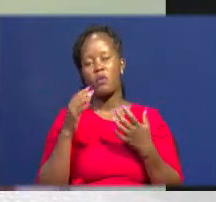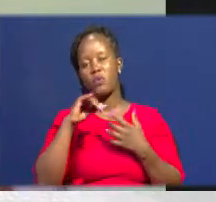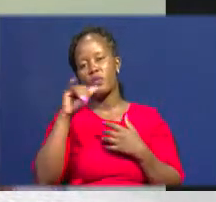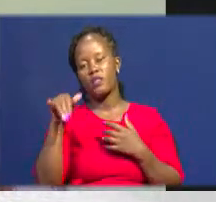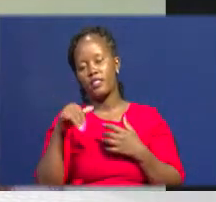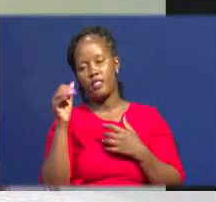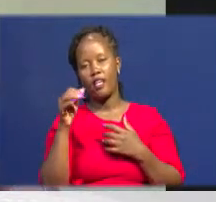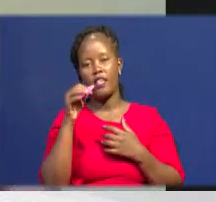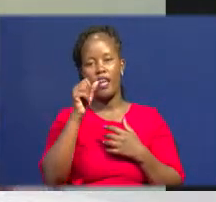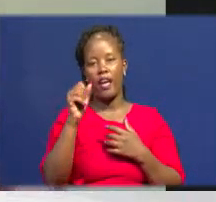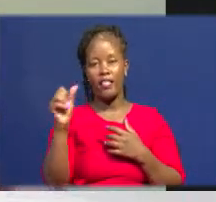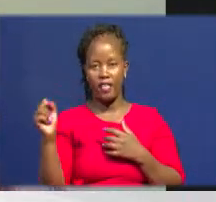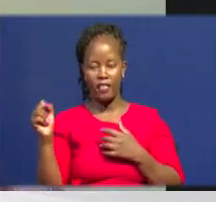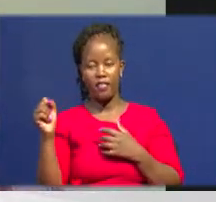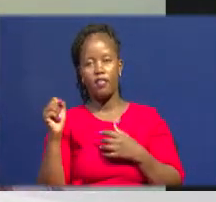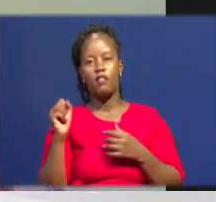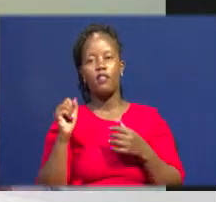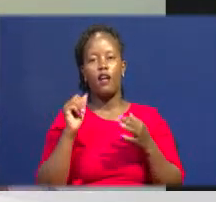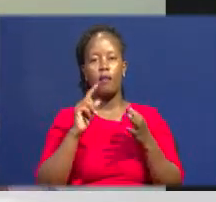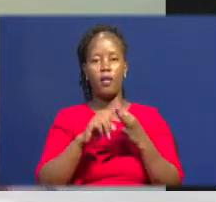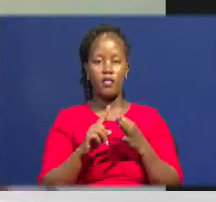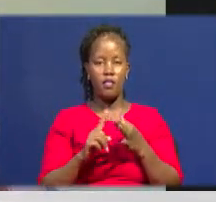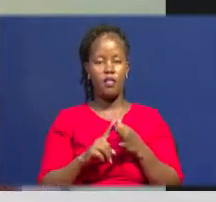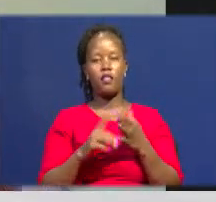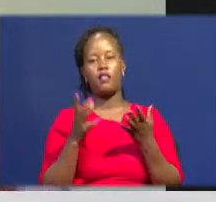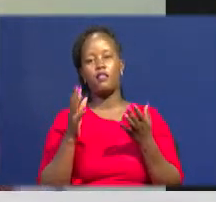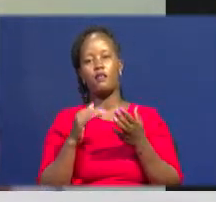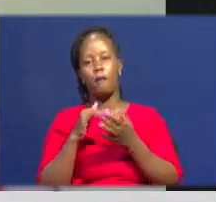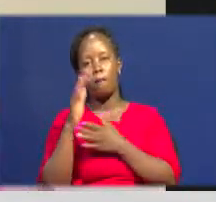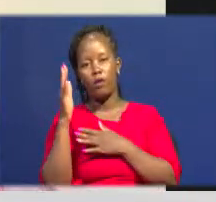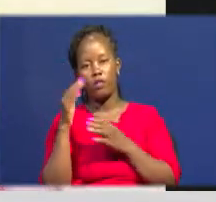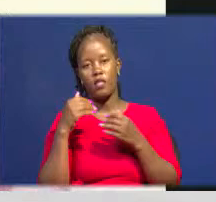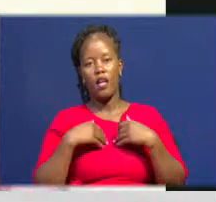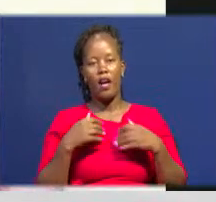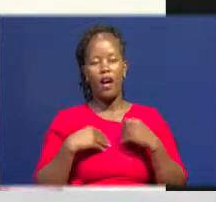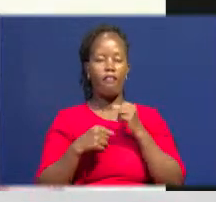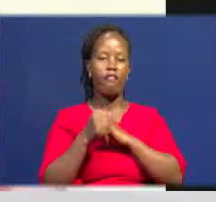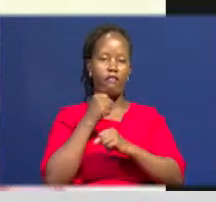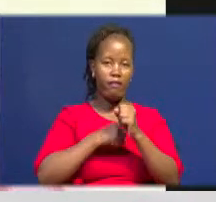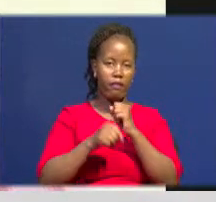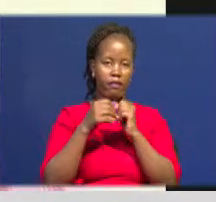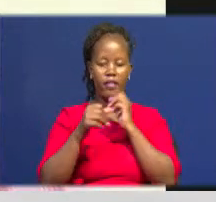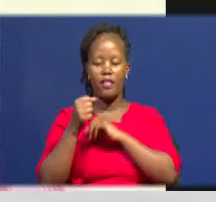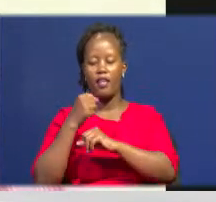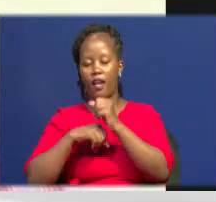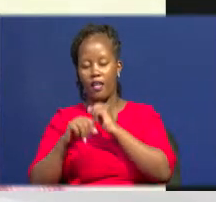JSS. And as I'm speaking even to you right now, we also have primary activities going on. So,